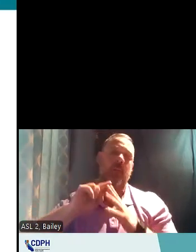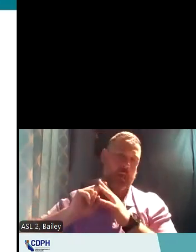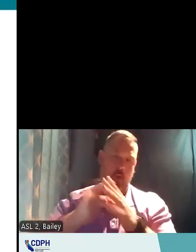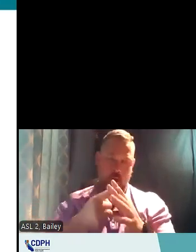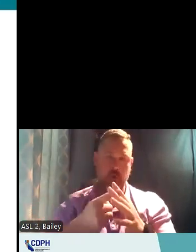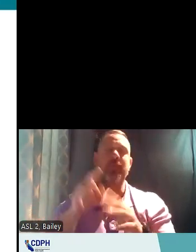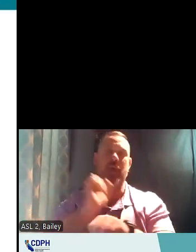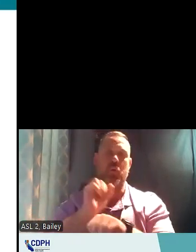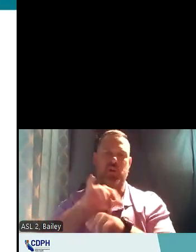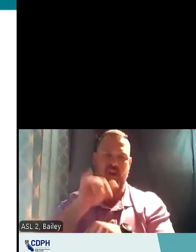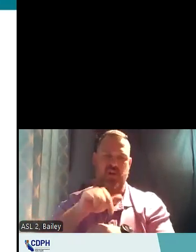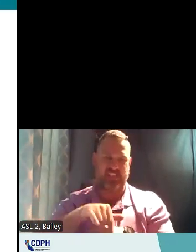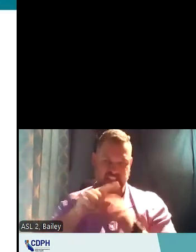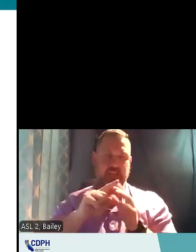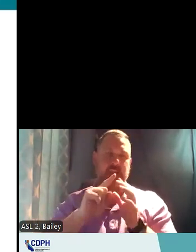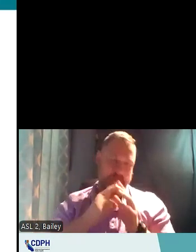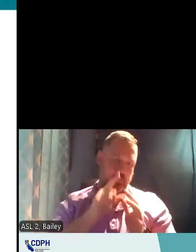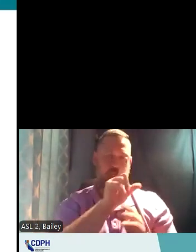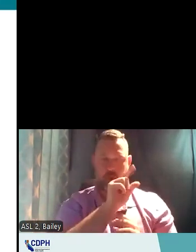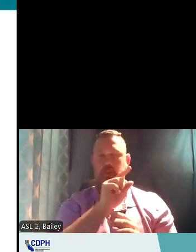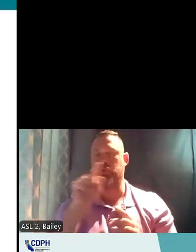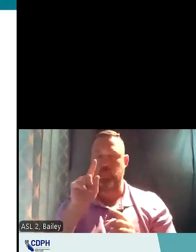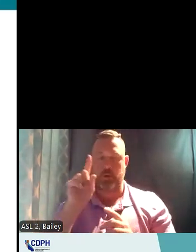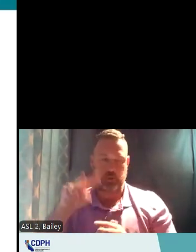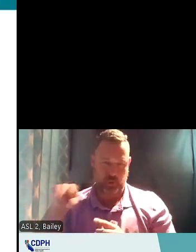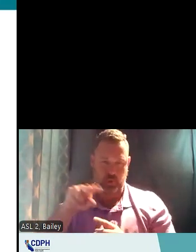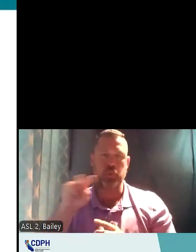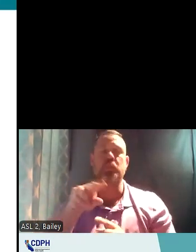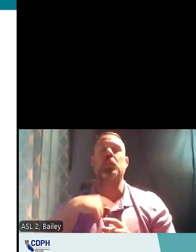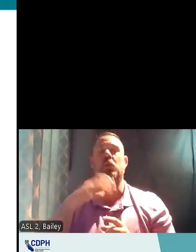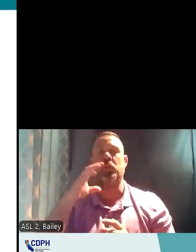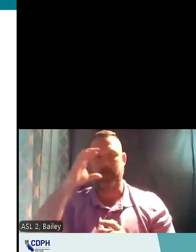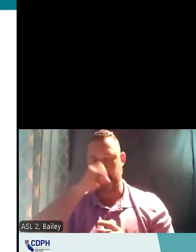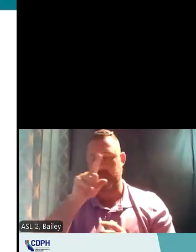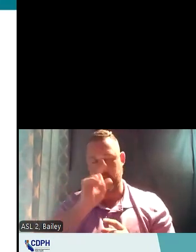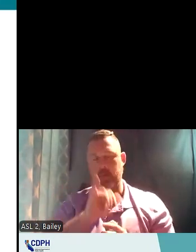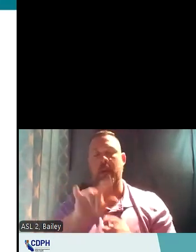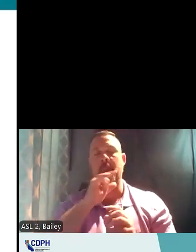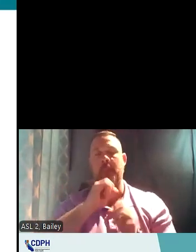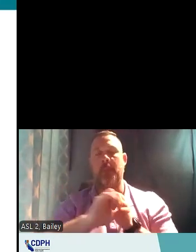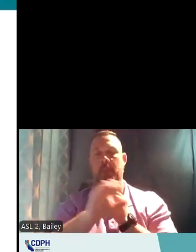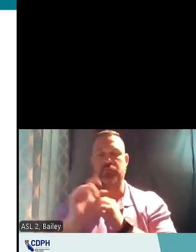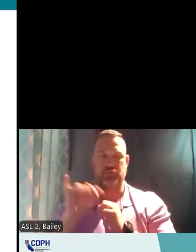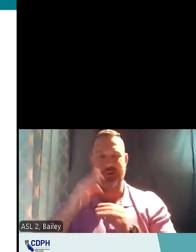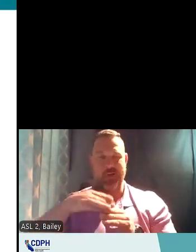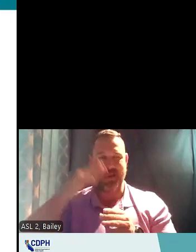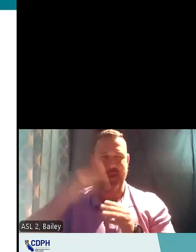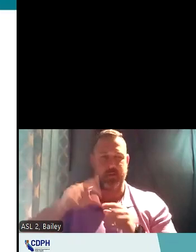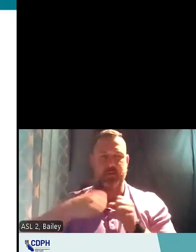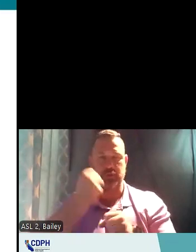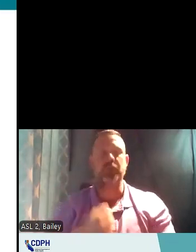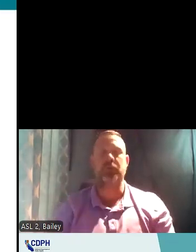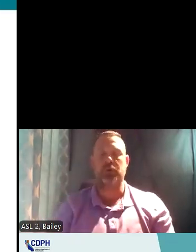worked on this initiative from 2020 to 2022, and we anticipate publishing that report by the end of this